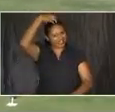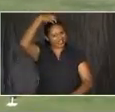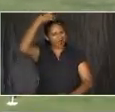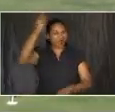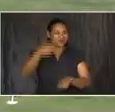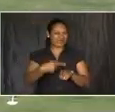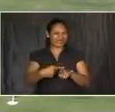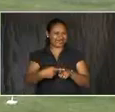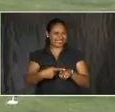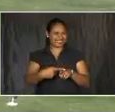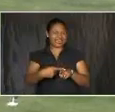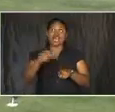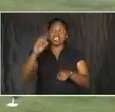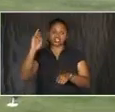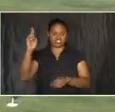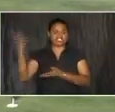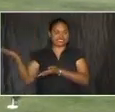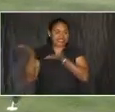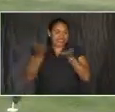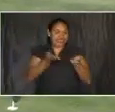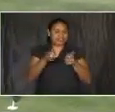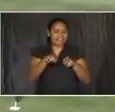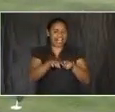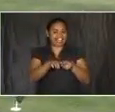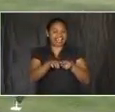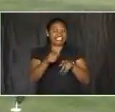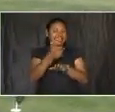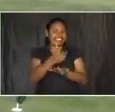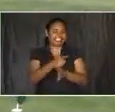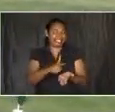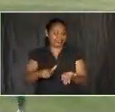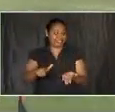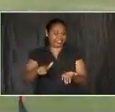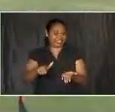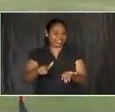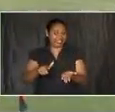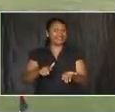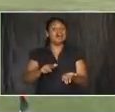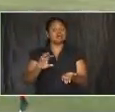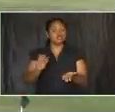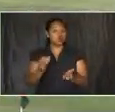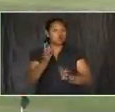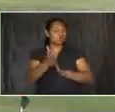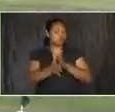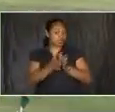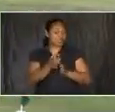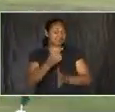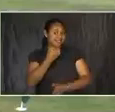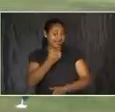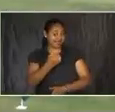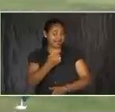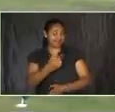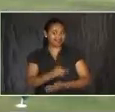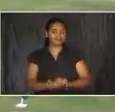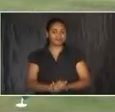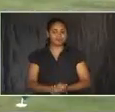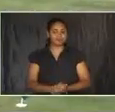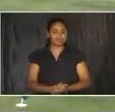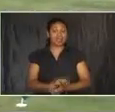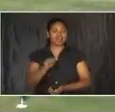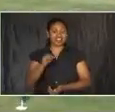soli talanga mai baka loma ka mai banga takira nonda banua ya na kena itu kutu ni rando tingoma na turanga ni